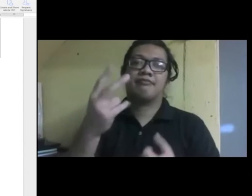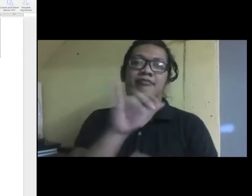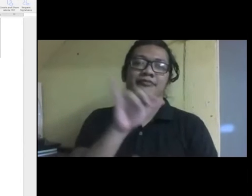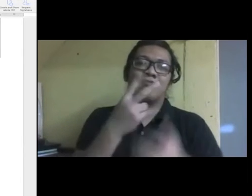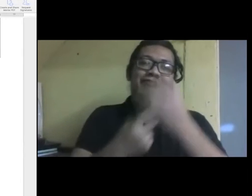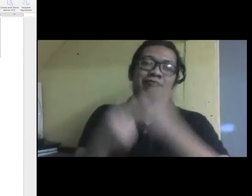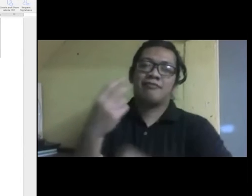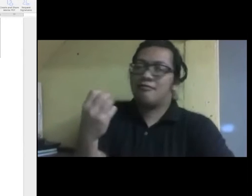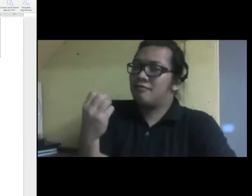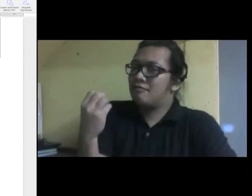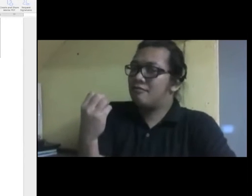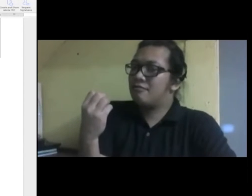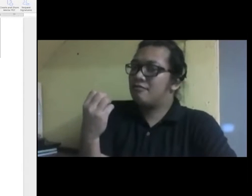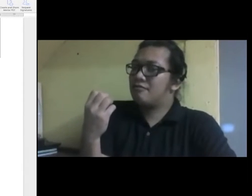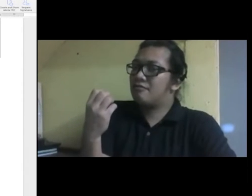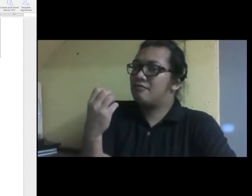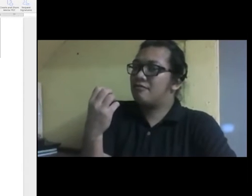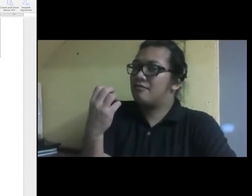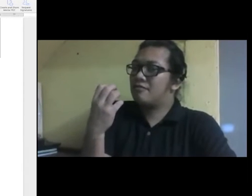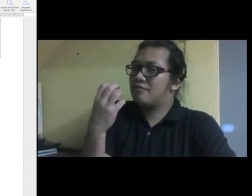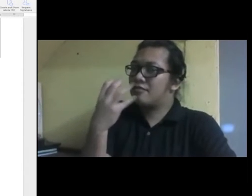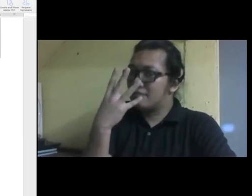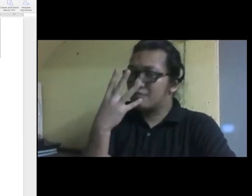I'm ugly. So,